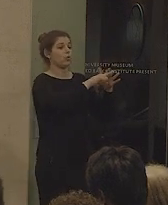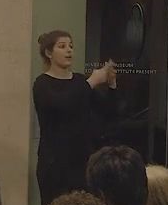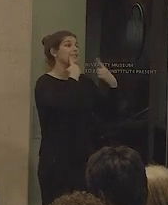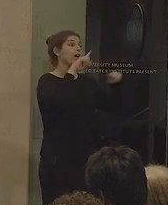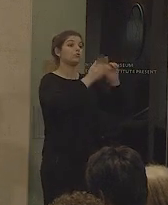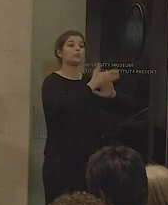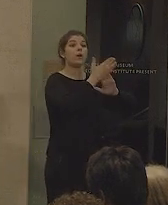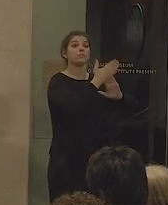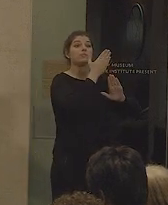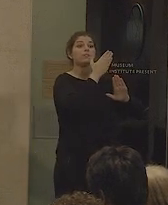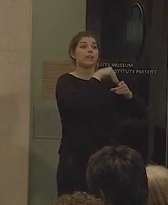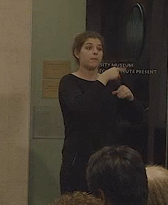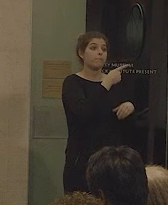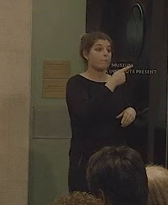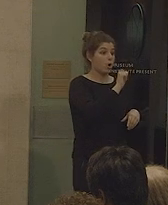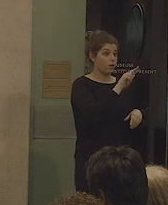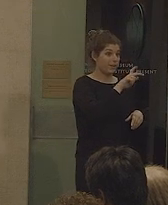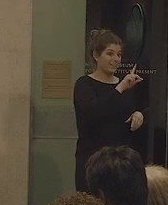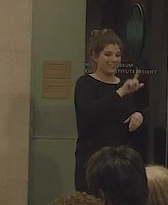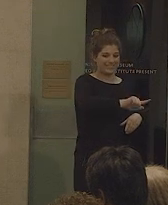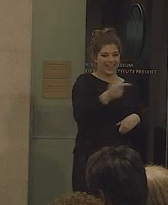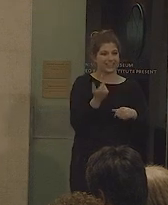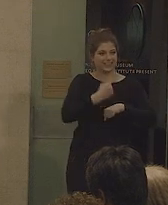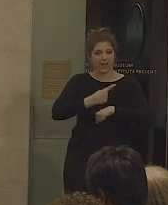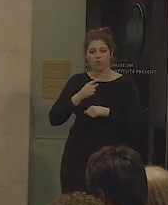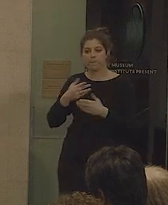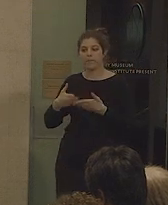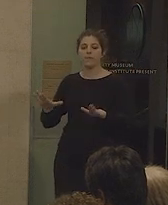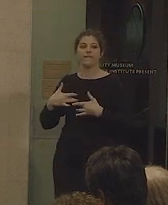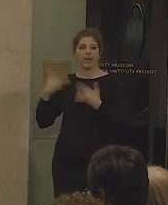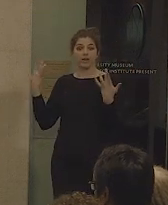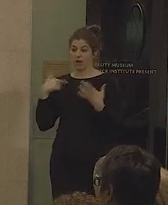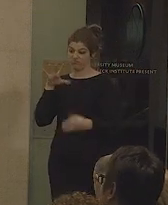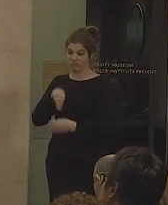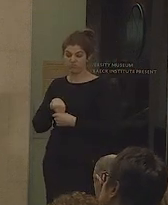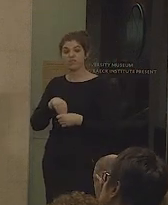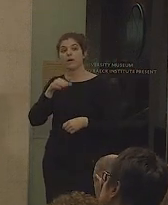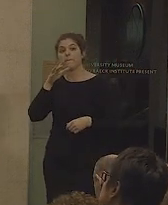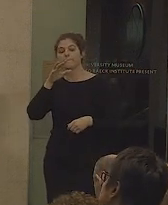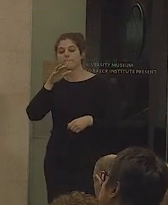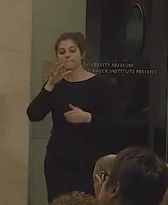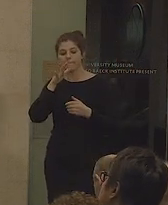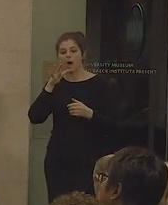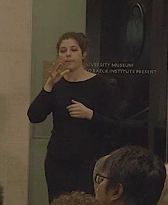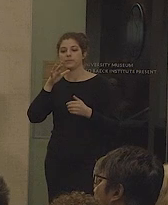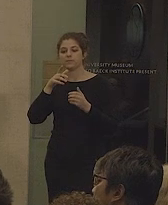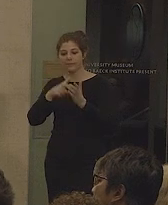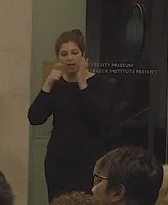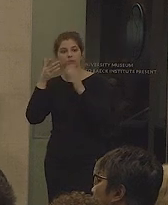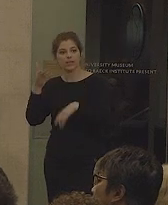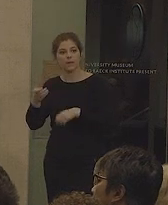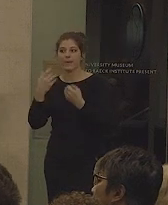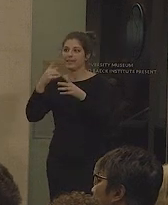his run one night and he was in Parkland the next day with a public event, which I was part of. Mom's Demand was there and a bunch of the other